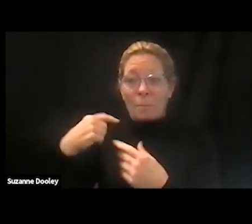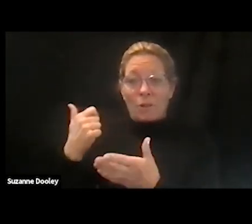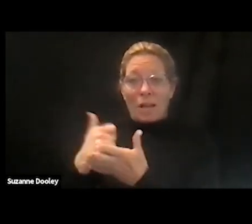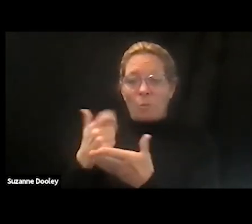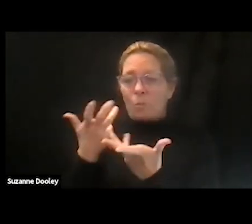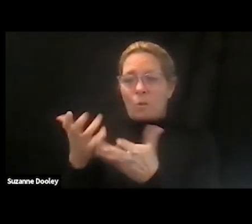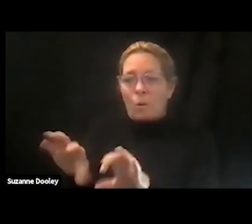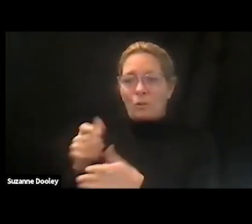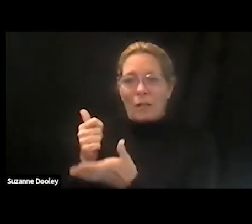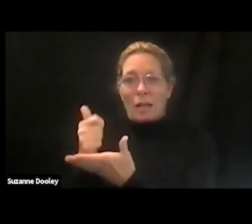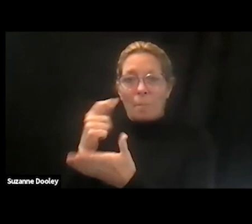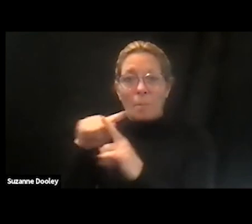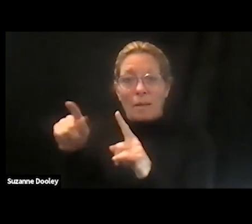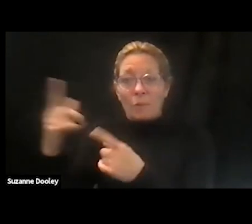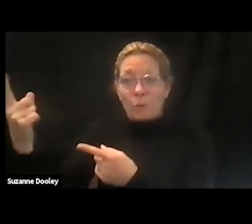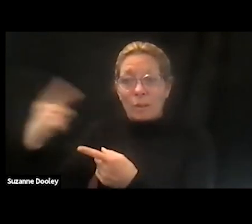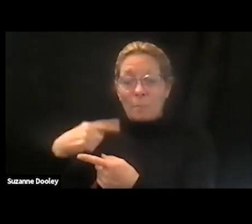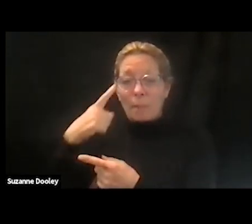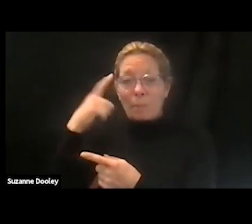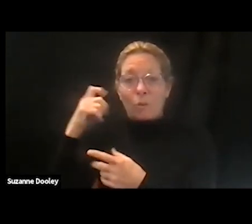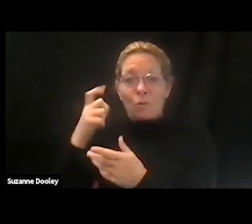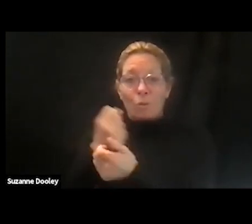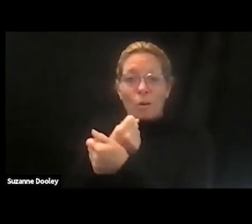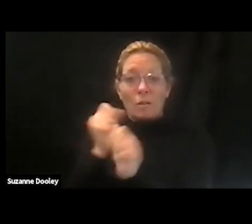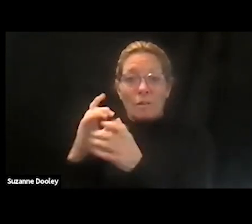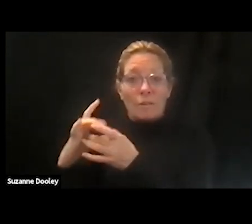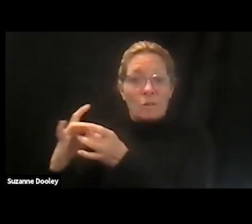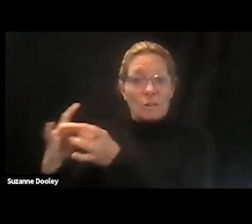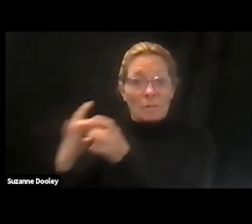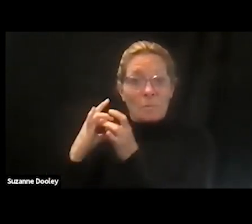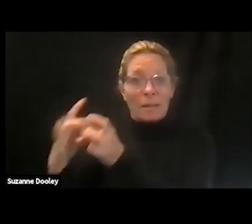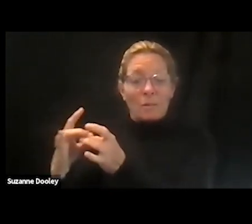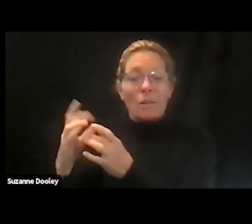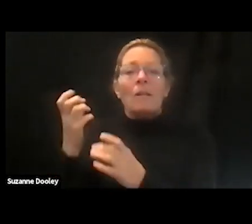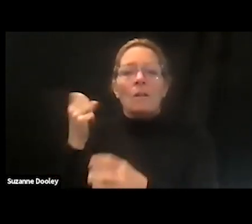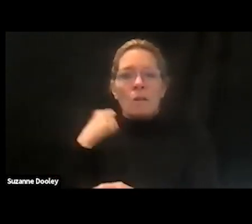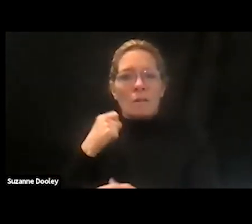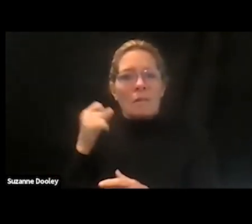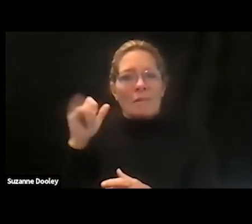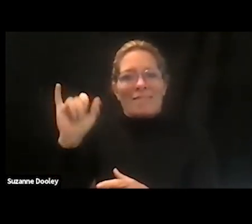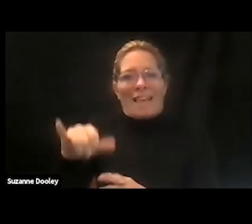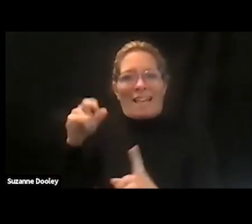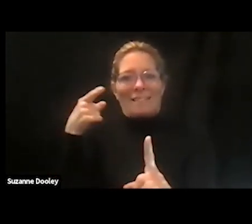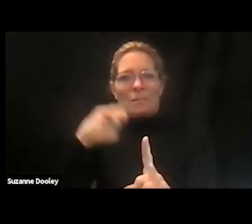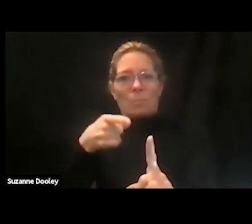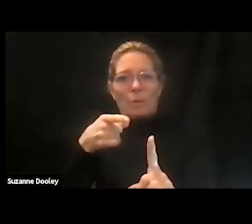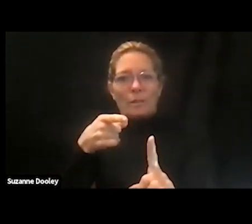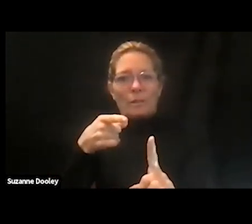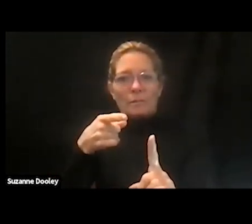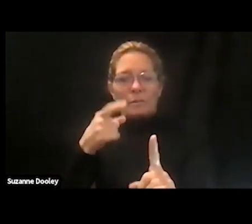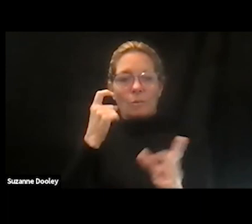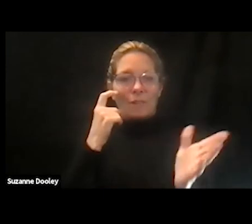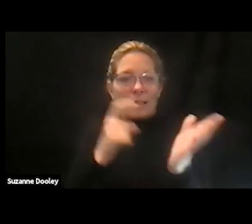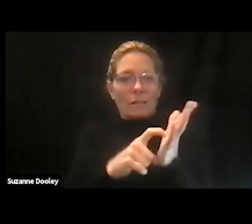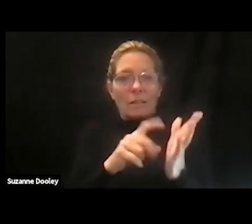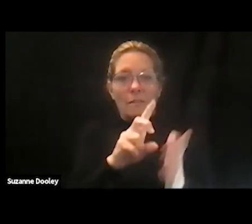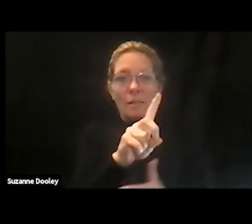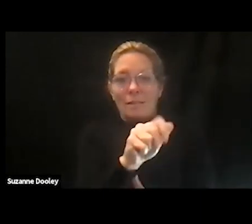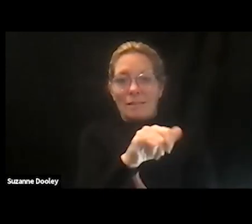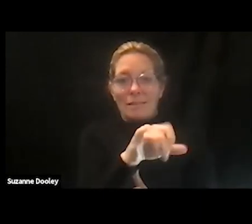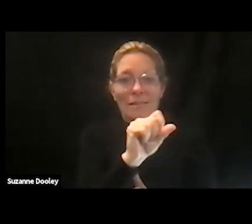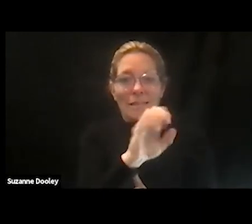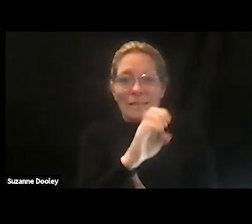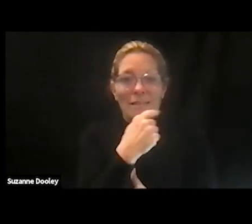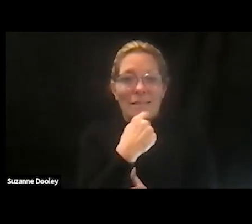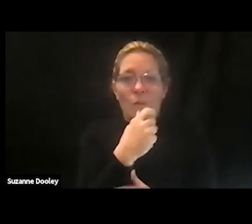because our liberation is bound, Aletta, thank you for sharing that. I mean, that's it. Like, we have to recognize just what Daisee said. We all benefit from land